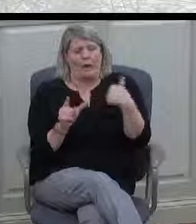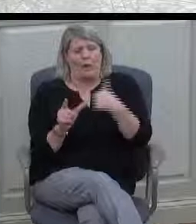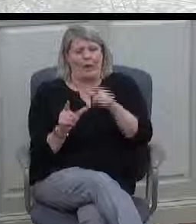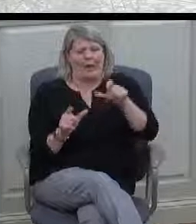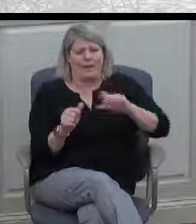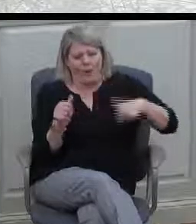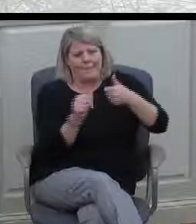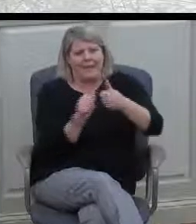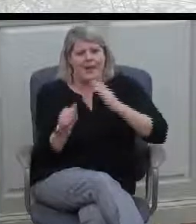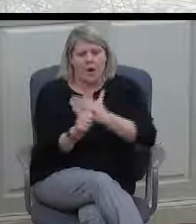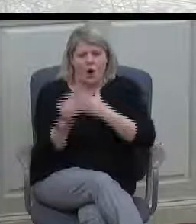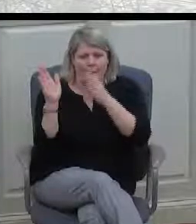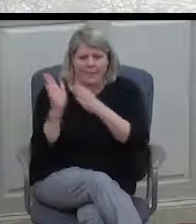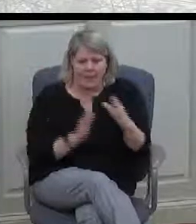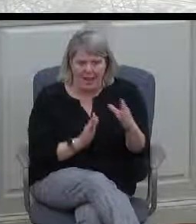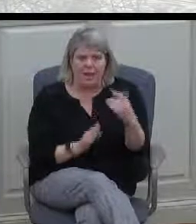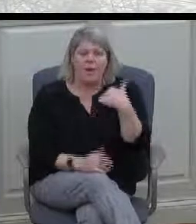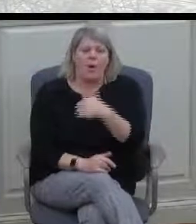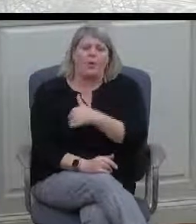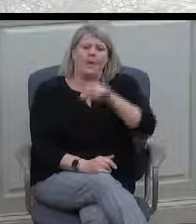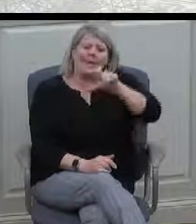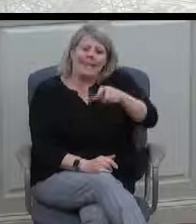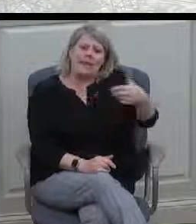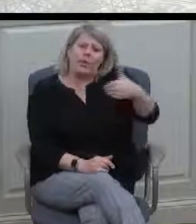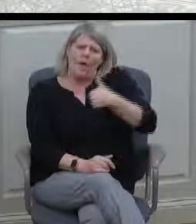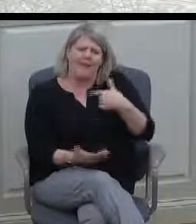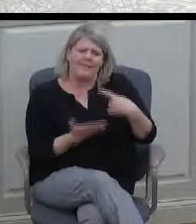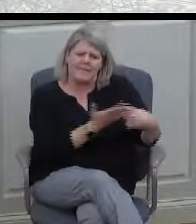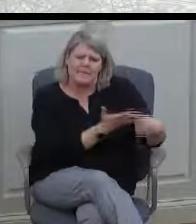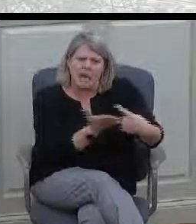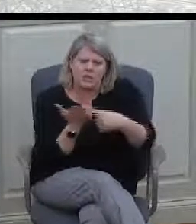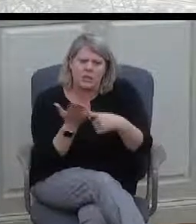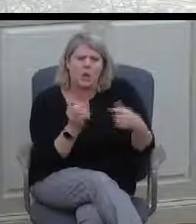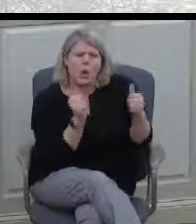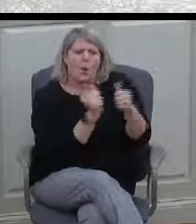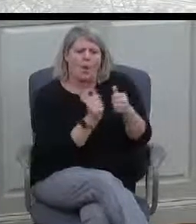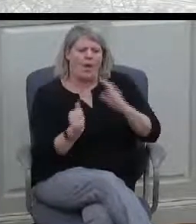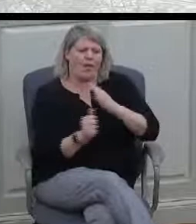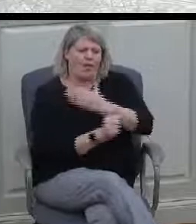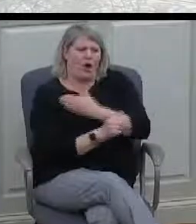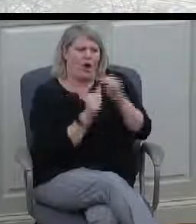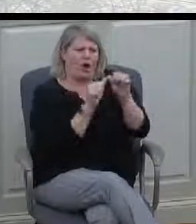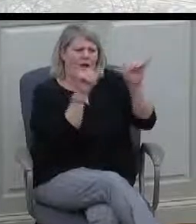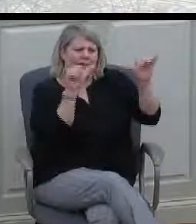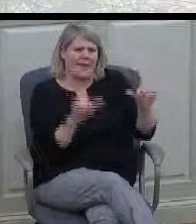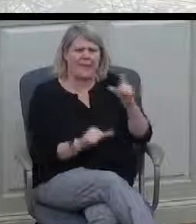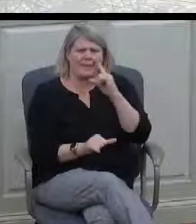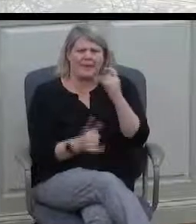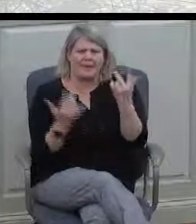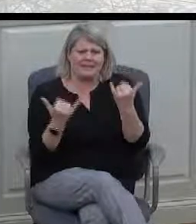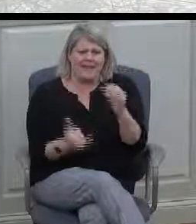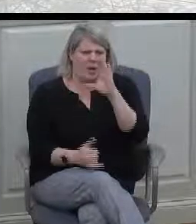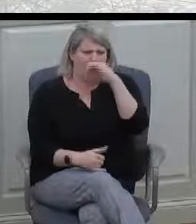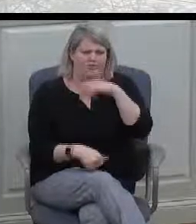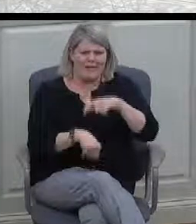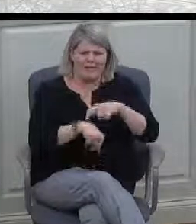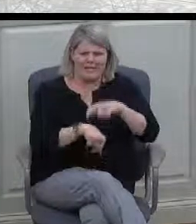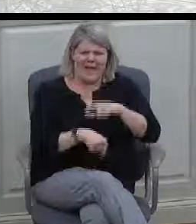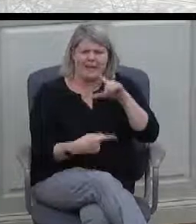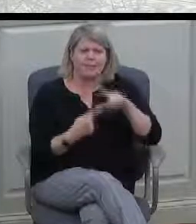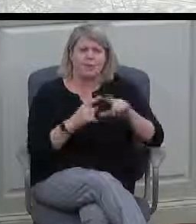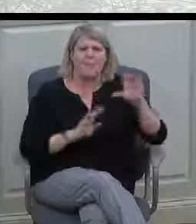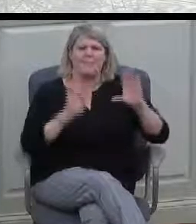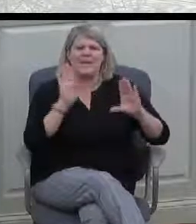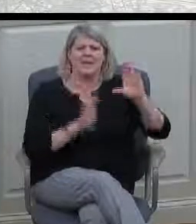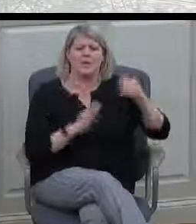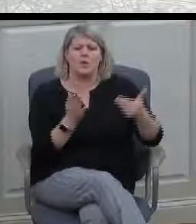I think we'd like to have a thoughtful discussion with them about the current market. It's a strange time to be bidding big projects.